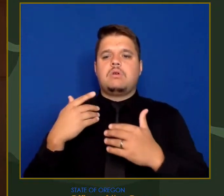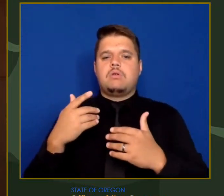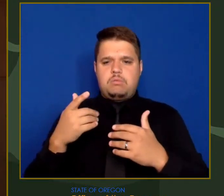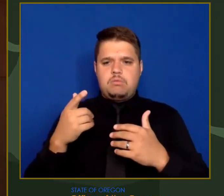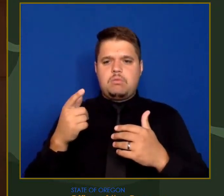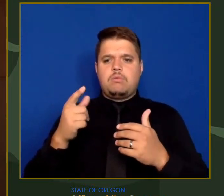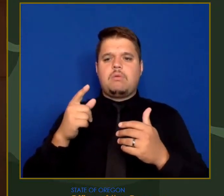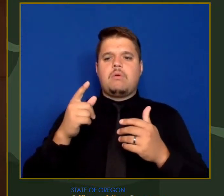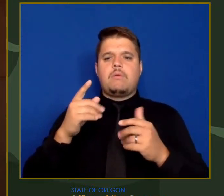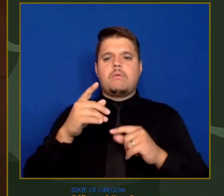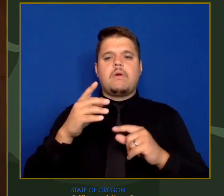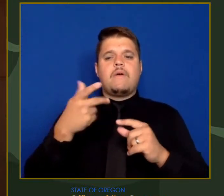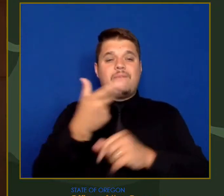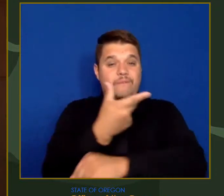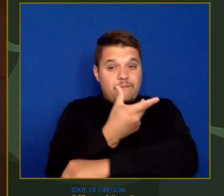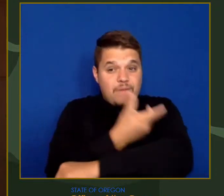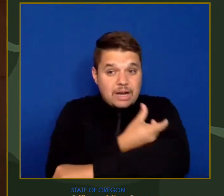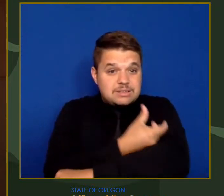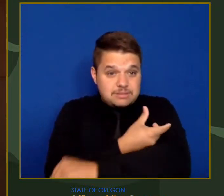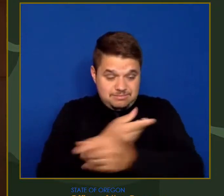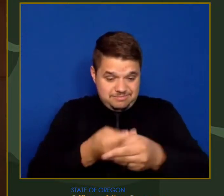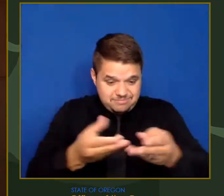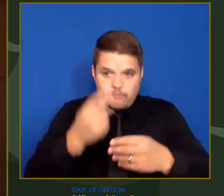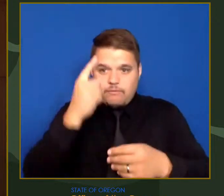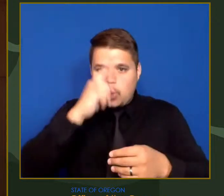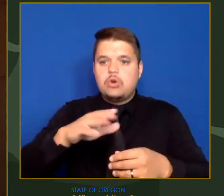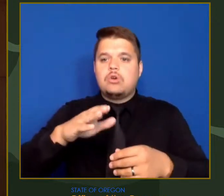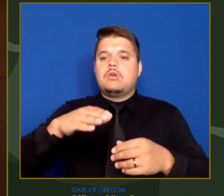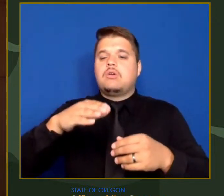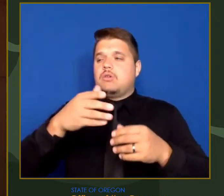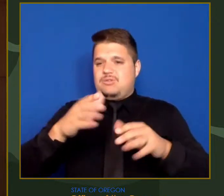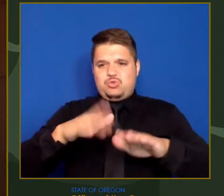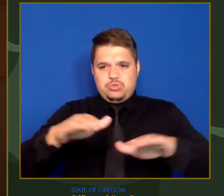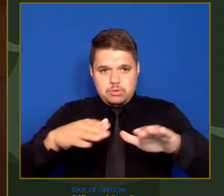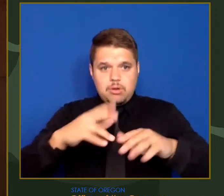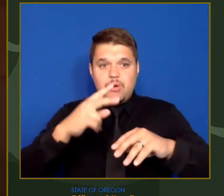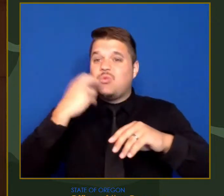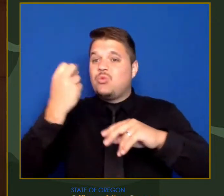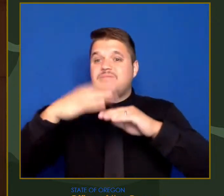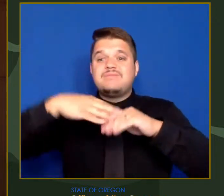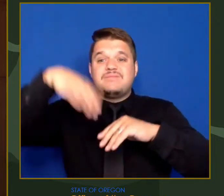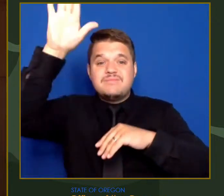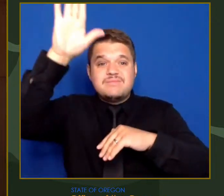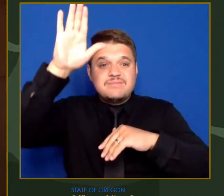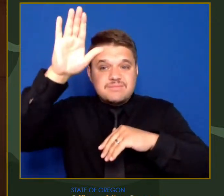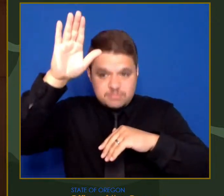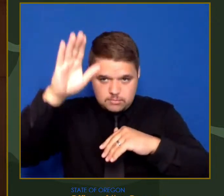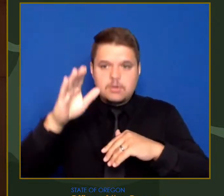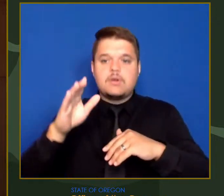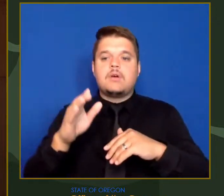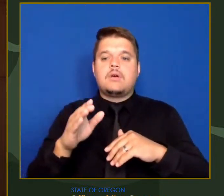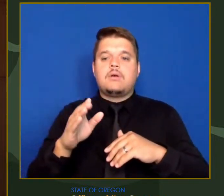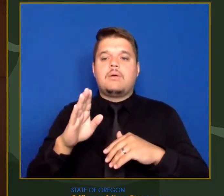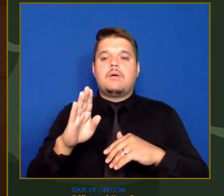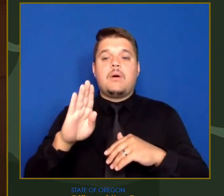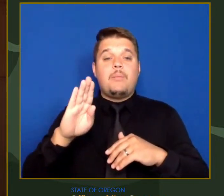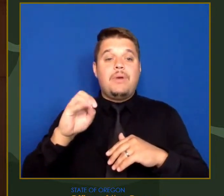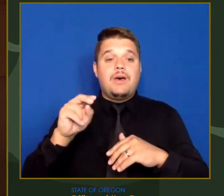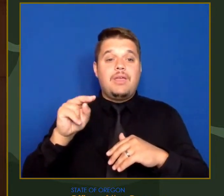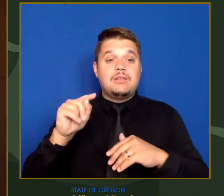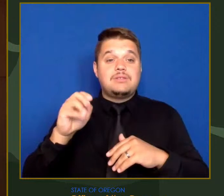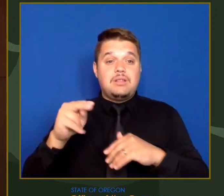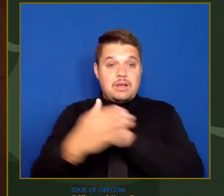children 12 and older. And as I mentioned, Benton County is just knocking it out of the ballpark with their